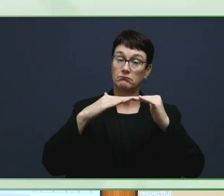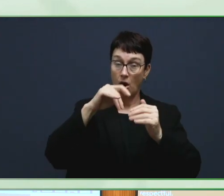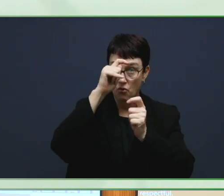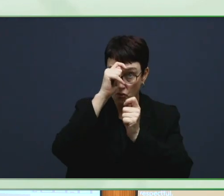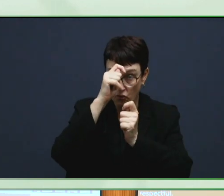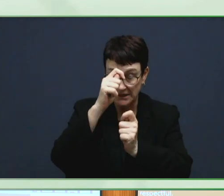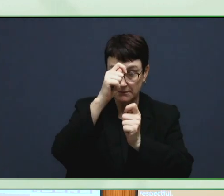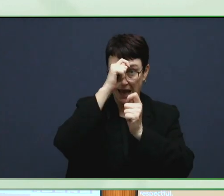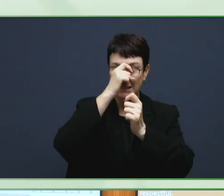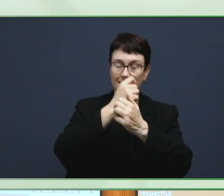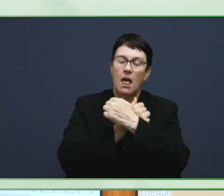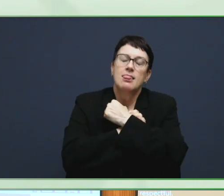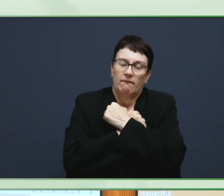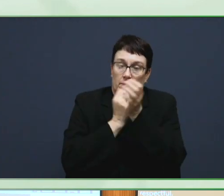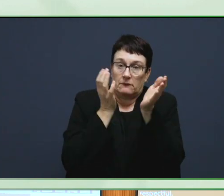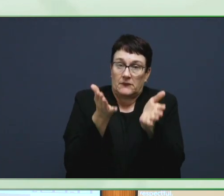Thank you very much.